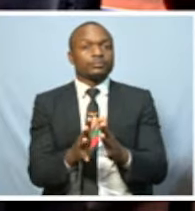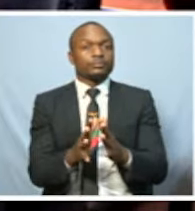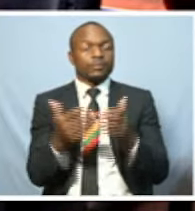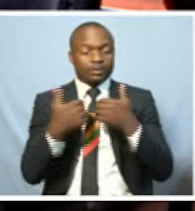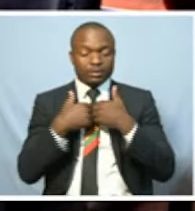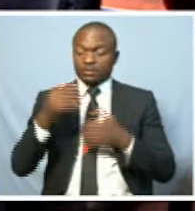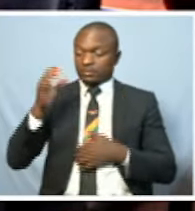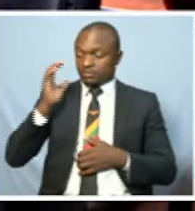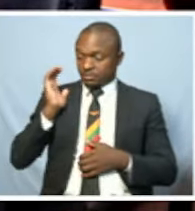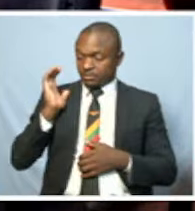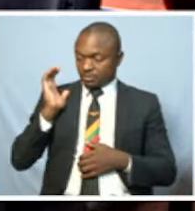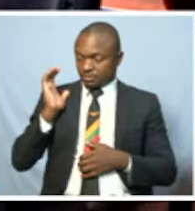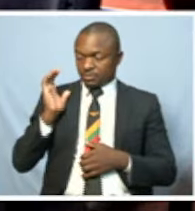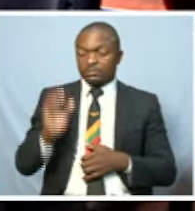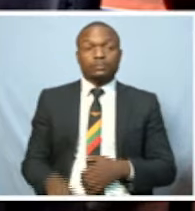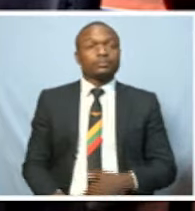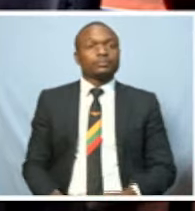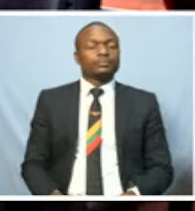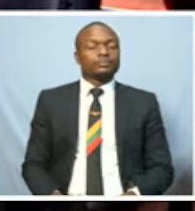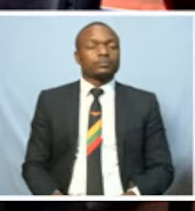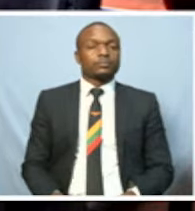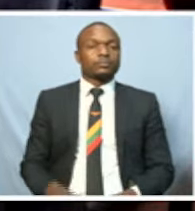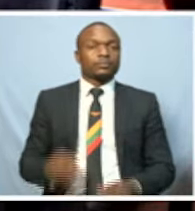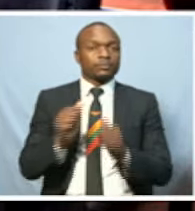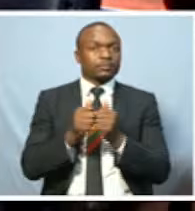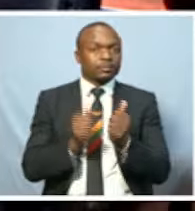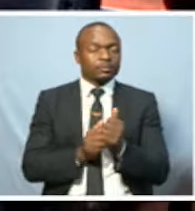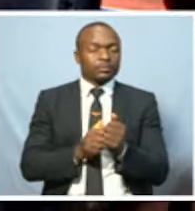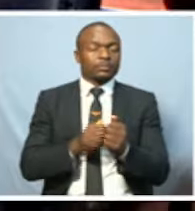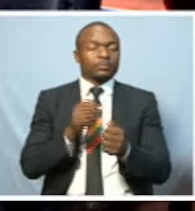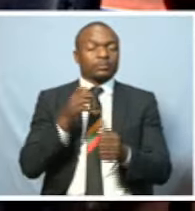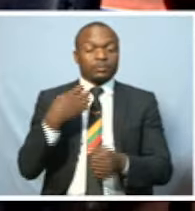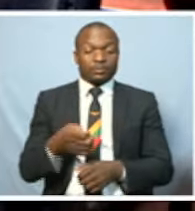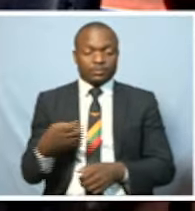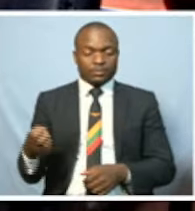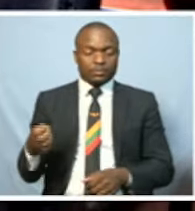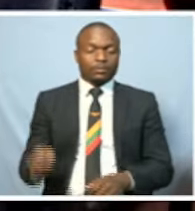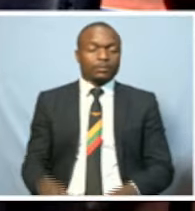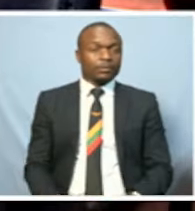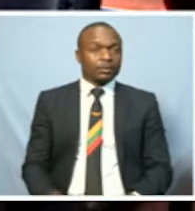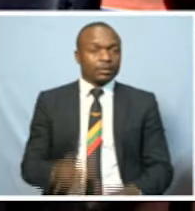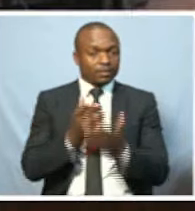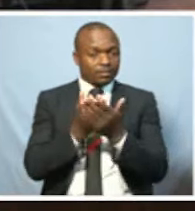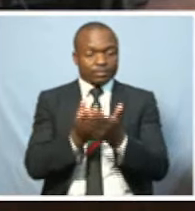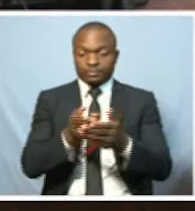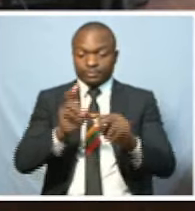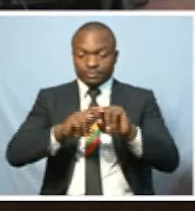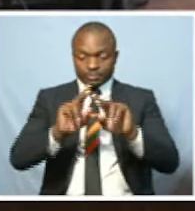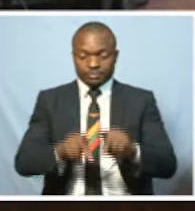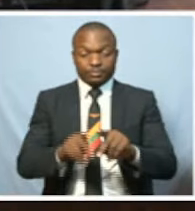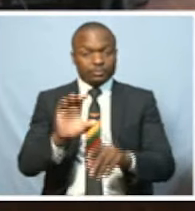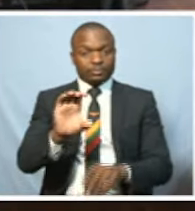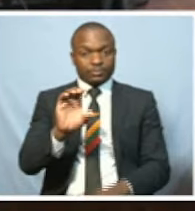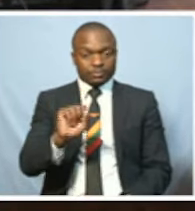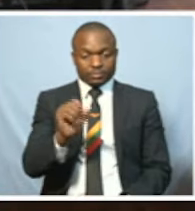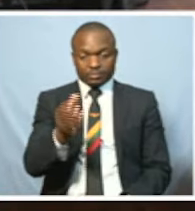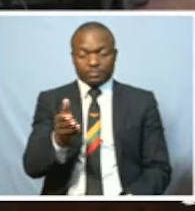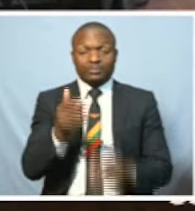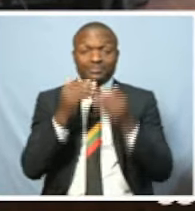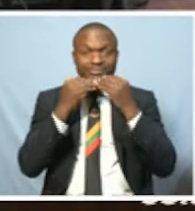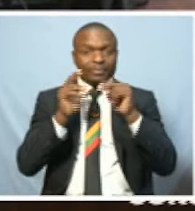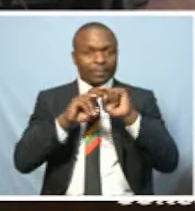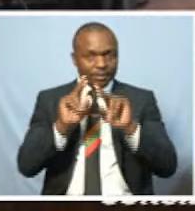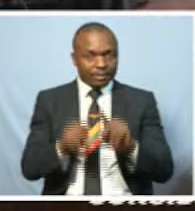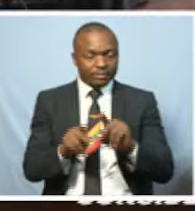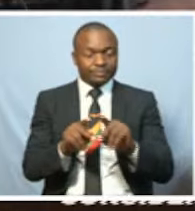capacity as regards the equipment? I submit, Chair. Yes, yes. Thank you, Chair.